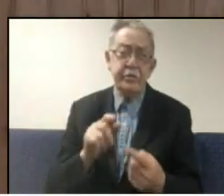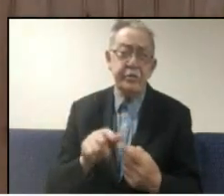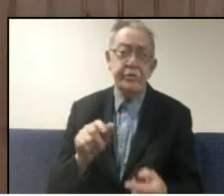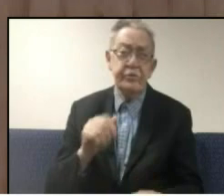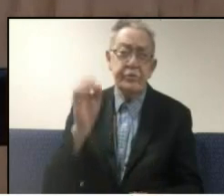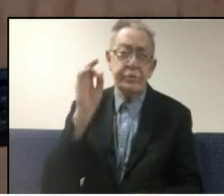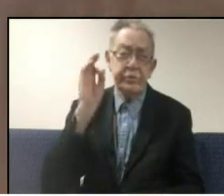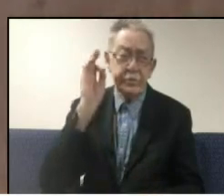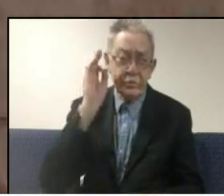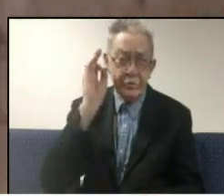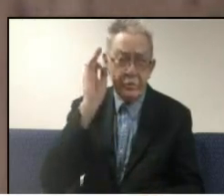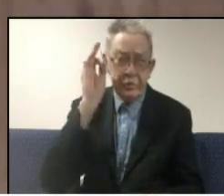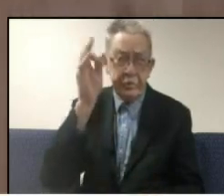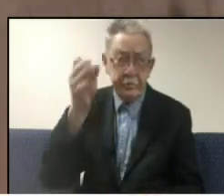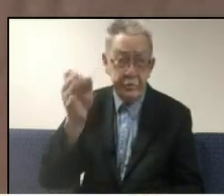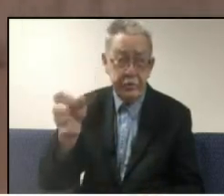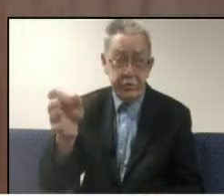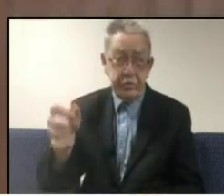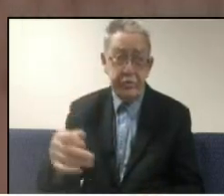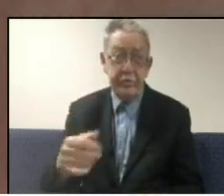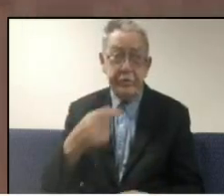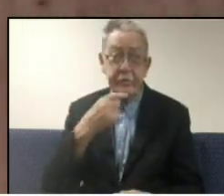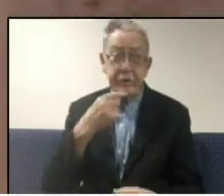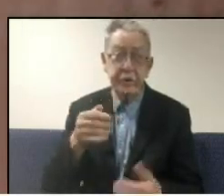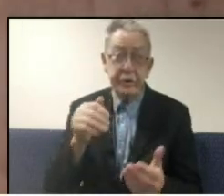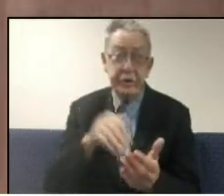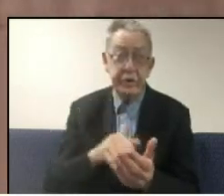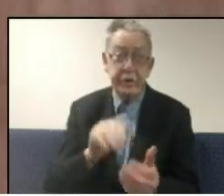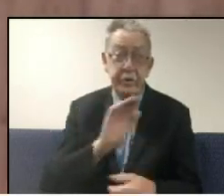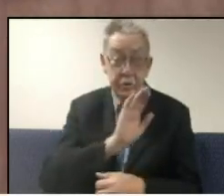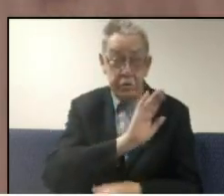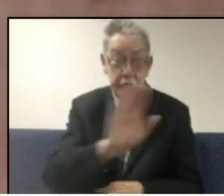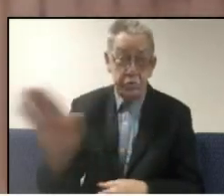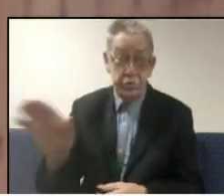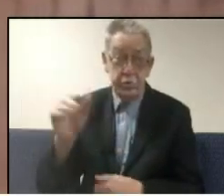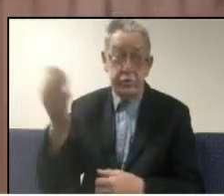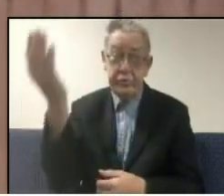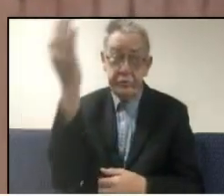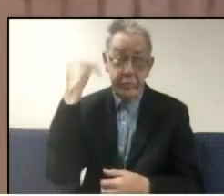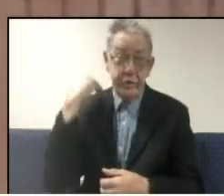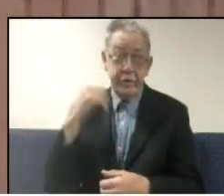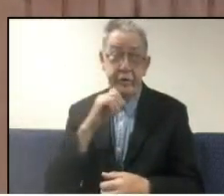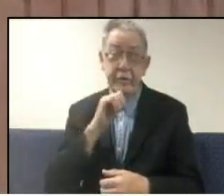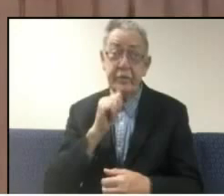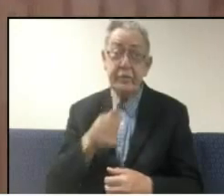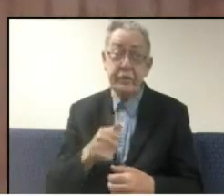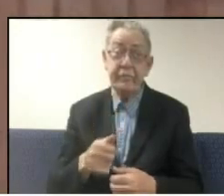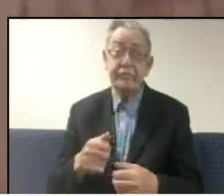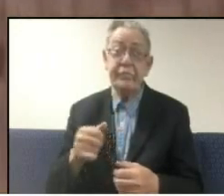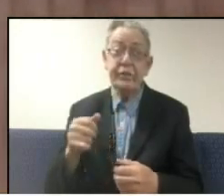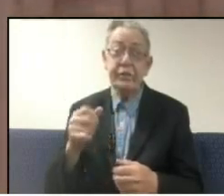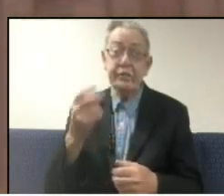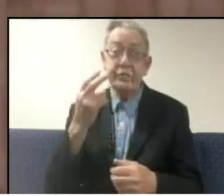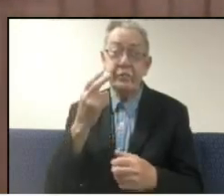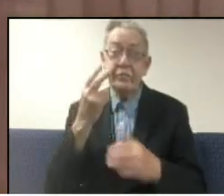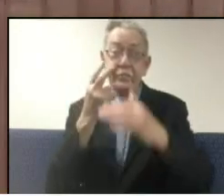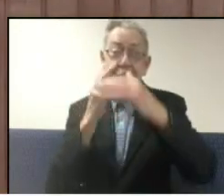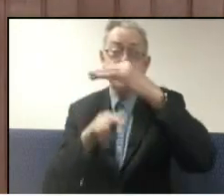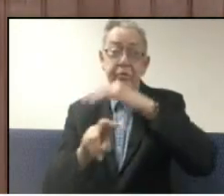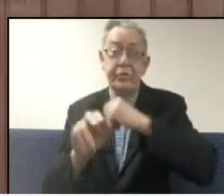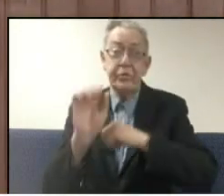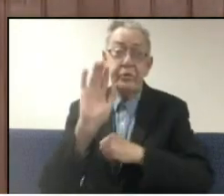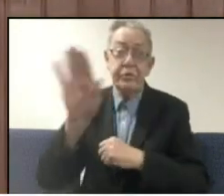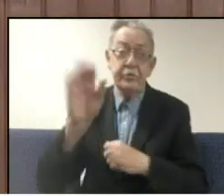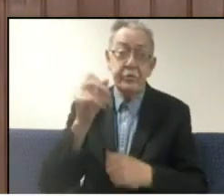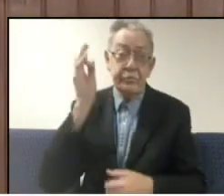not predict your future. I'm going to say that again. Your past does not predict your future. When